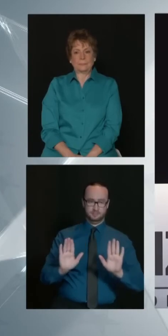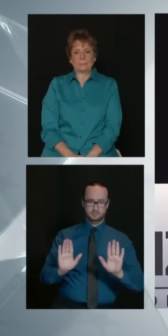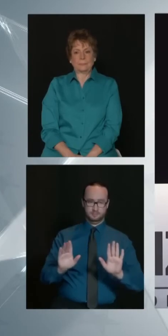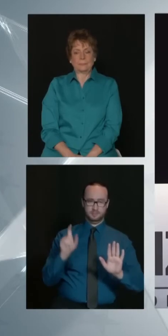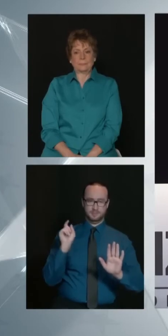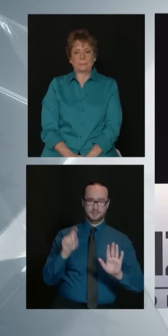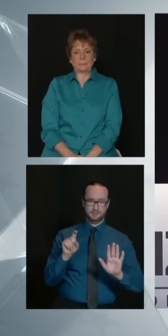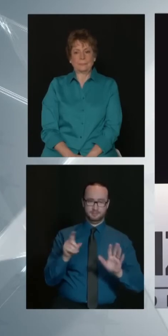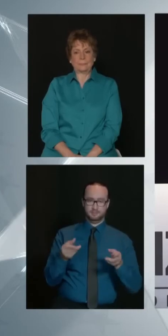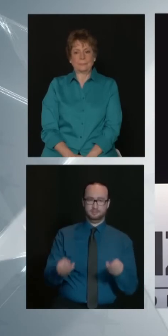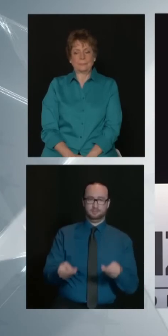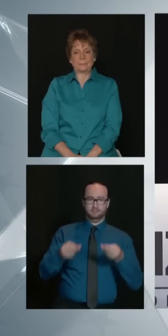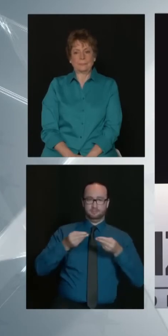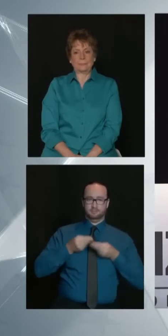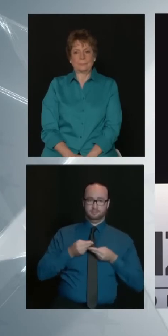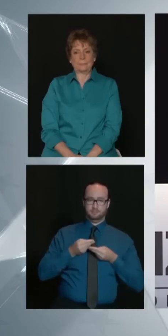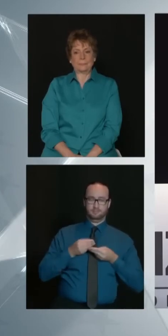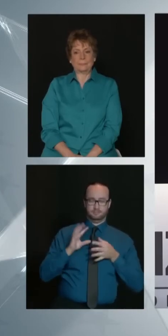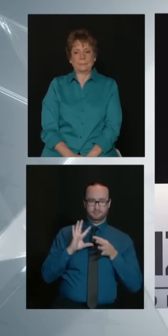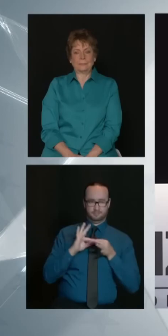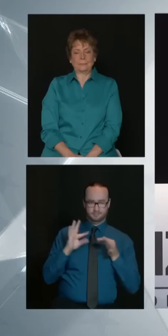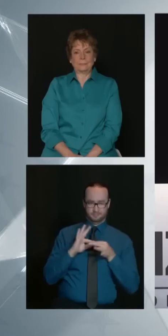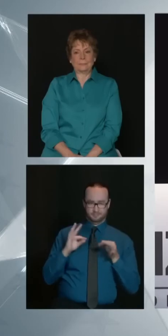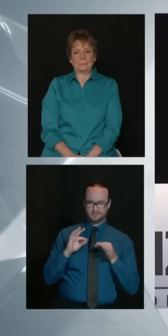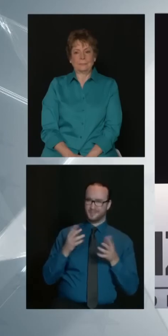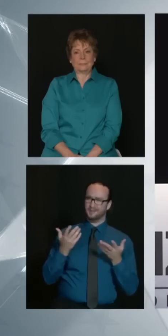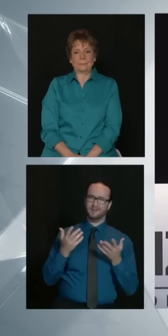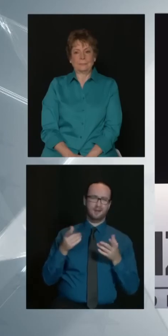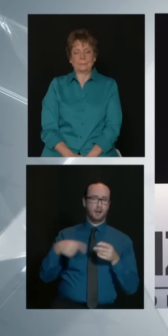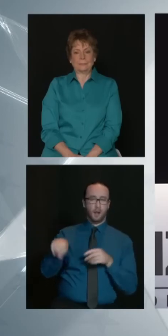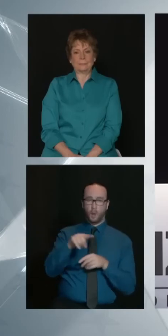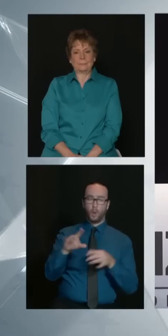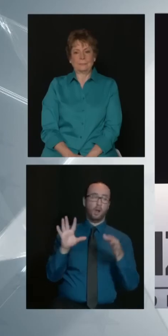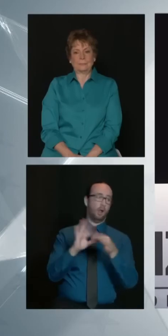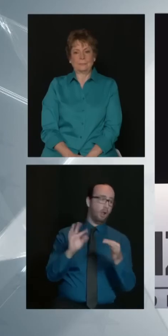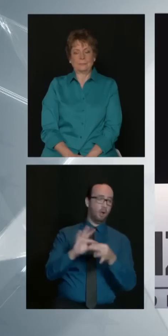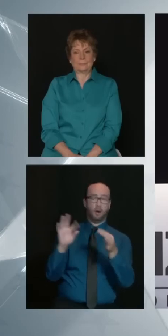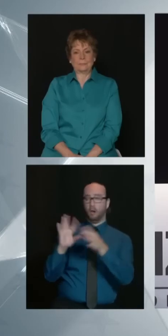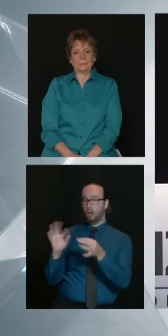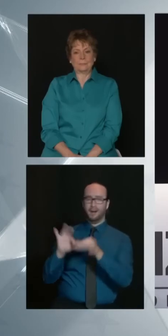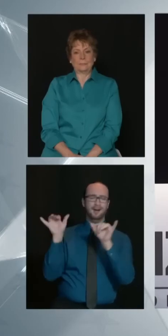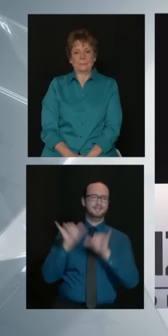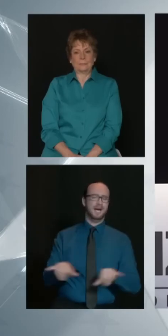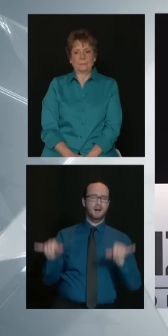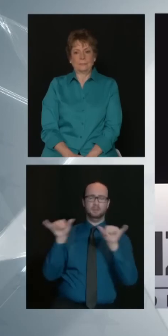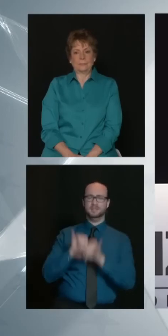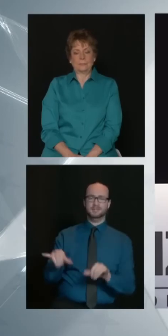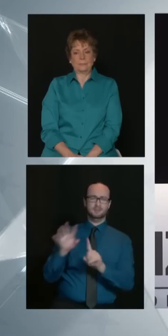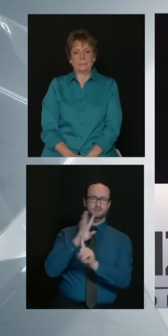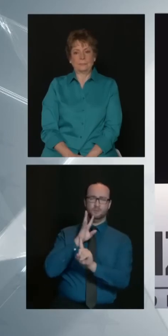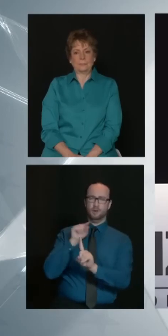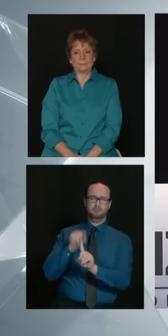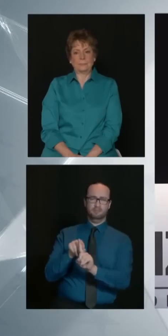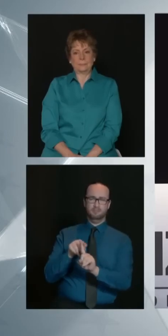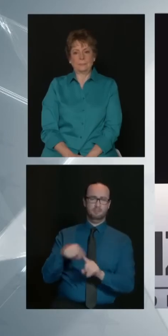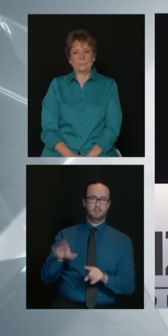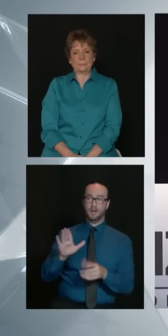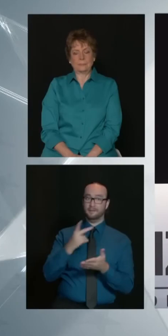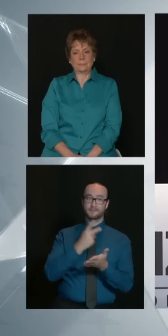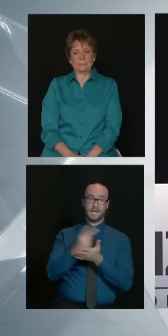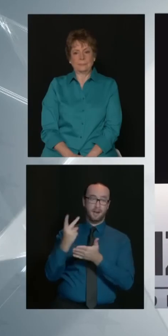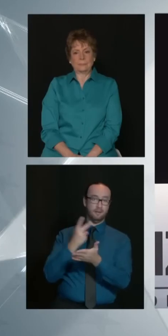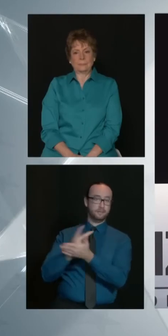They're recycling yesterday's ideas. How long are we going to accept their failed approaches? We can't solve